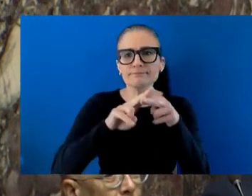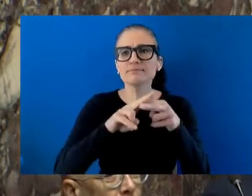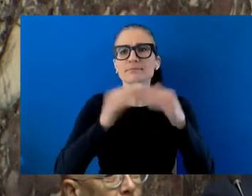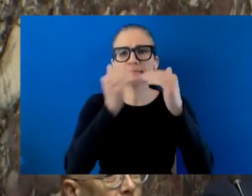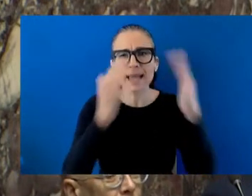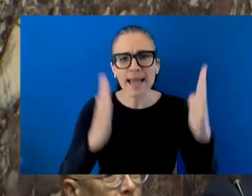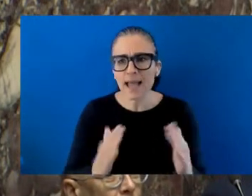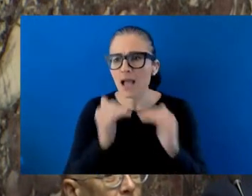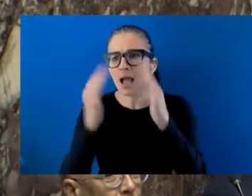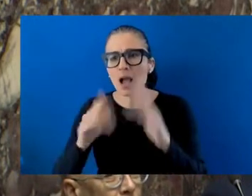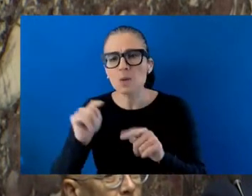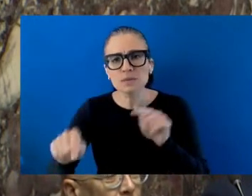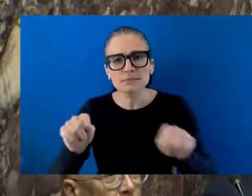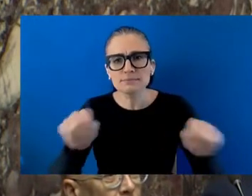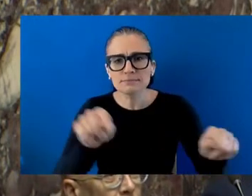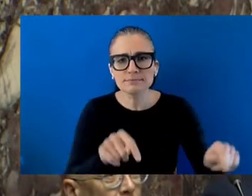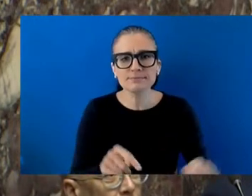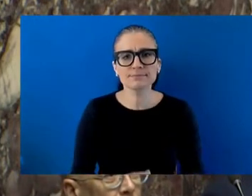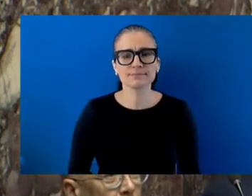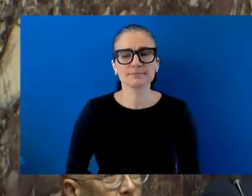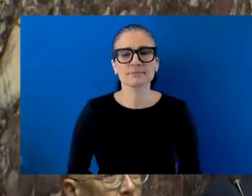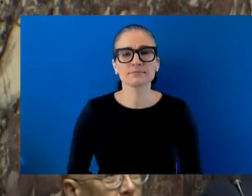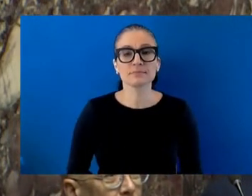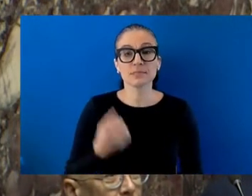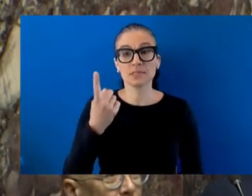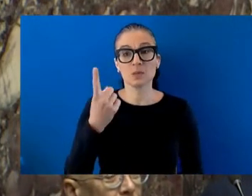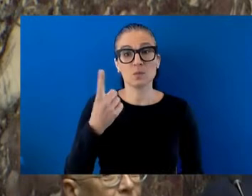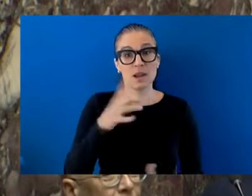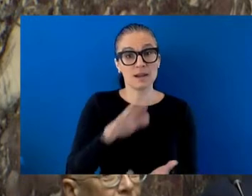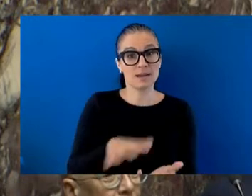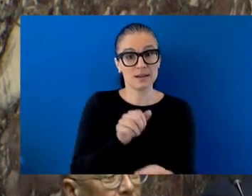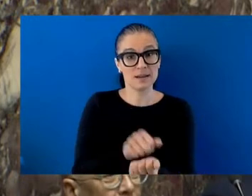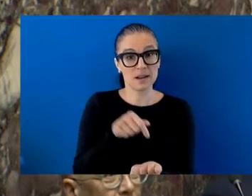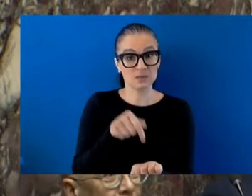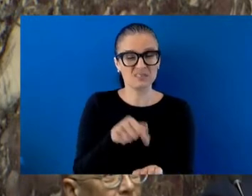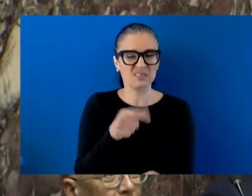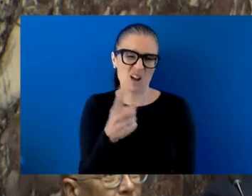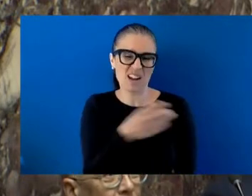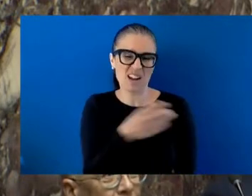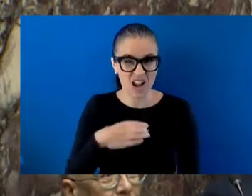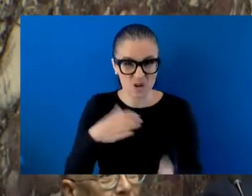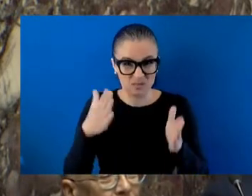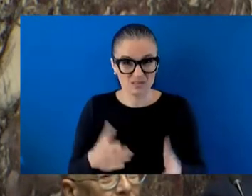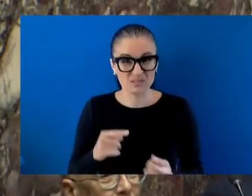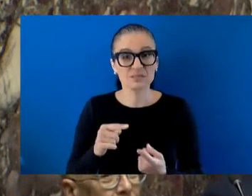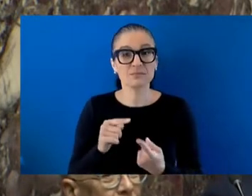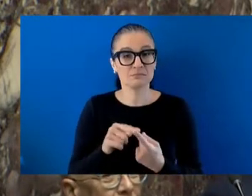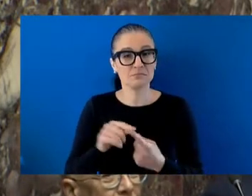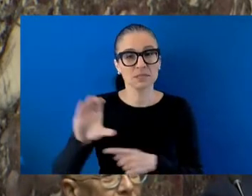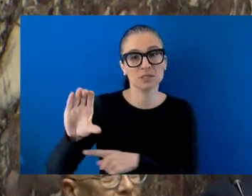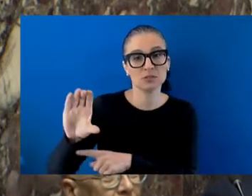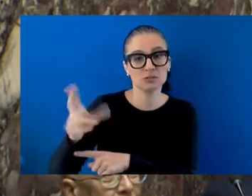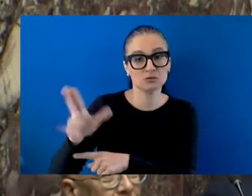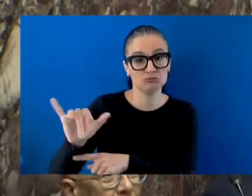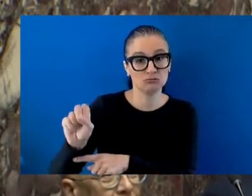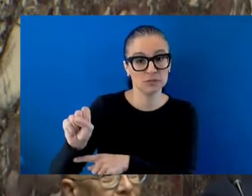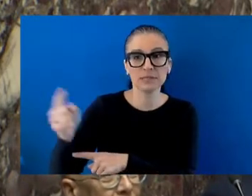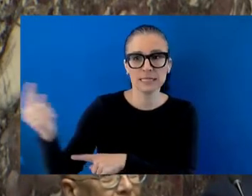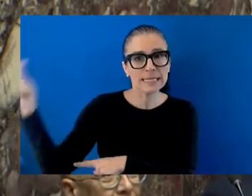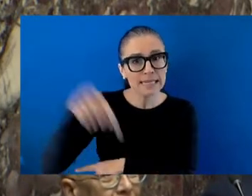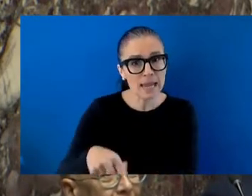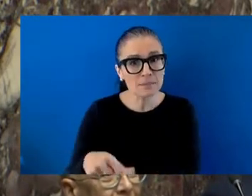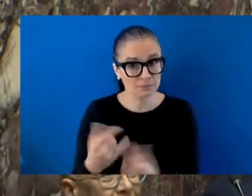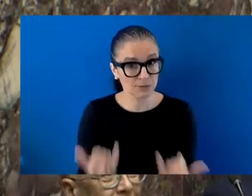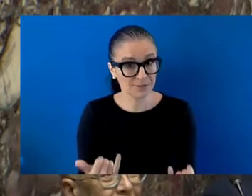Party candidate, Chris Estash, is also here as a guest. And those failing aging eyes don't permit